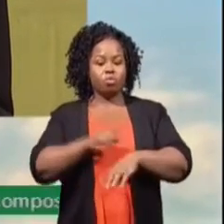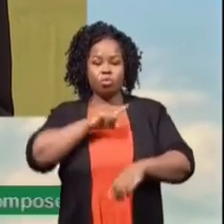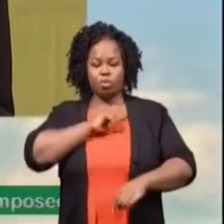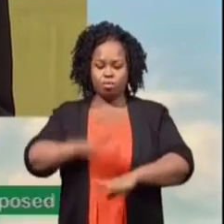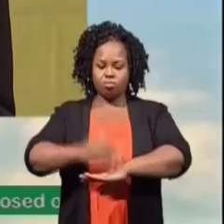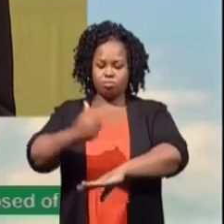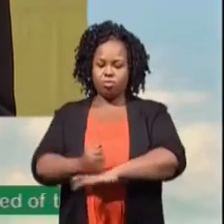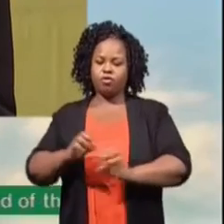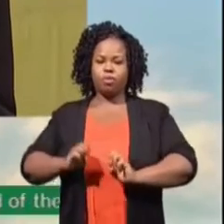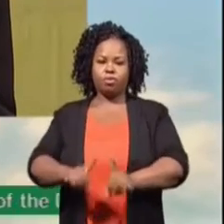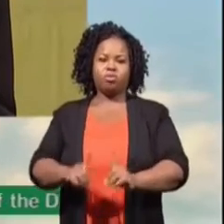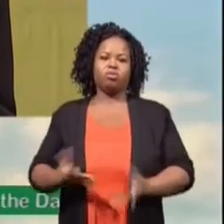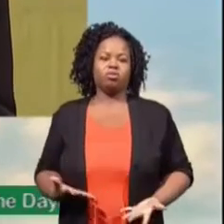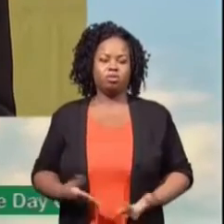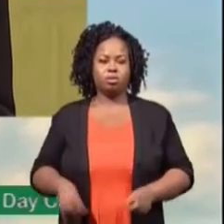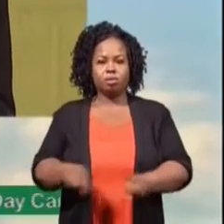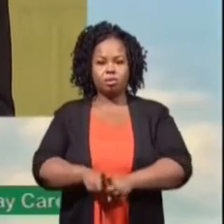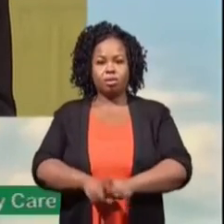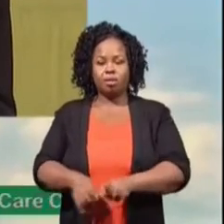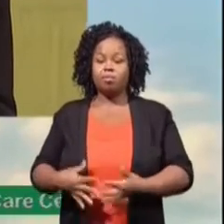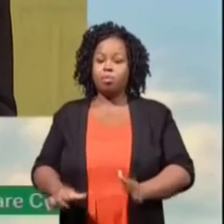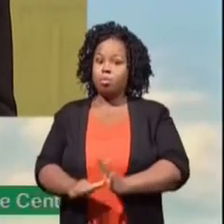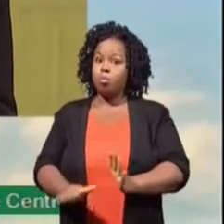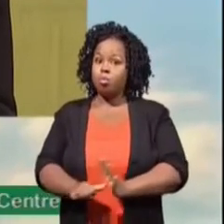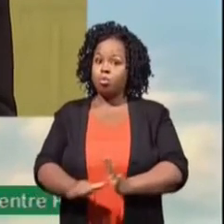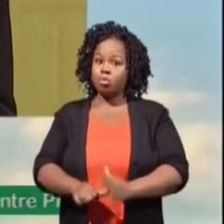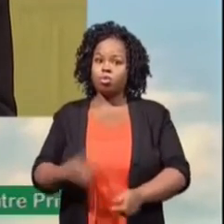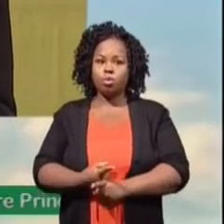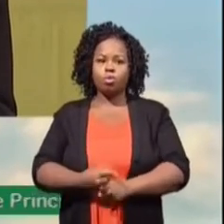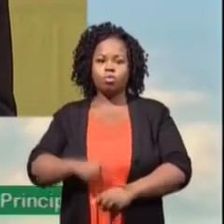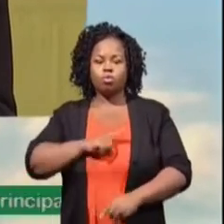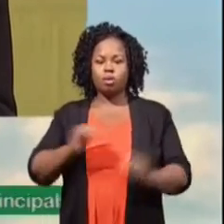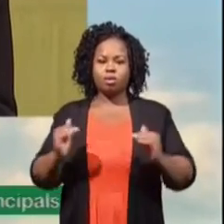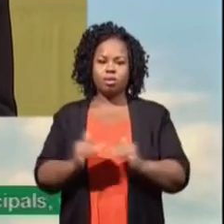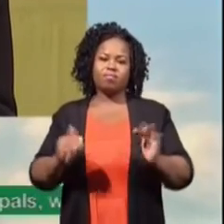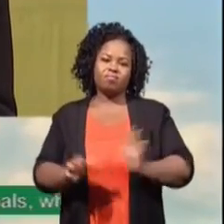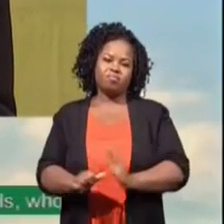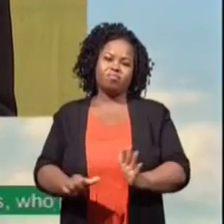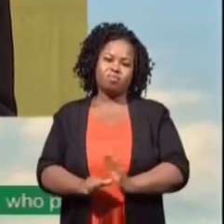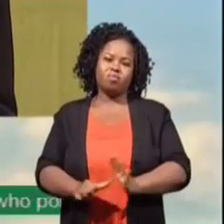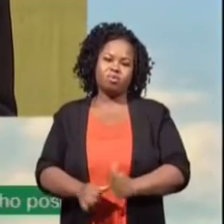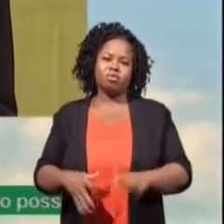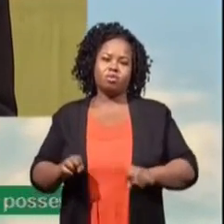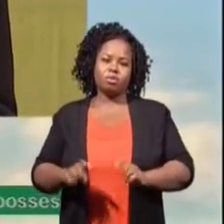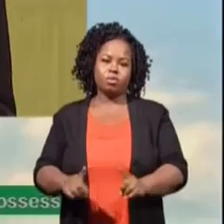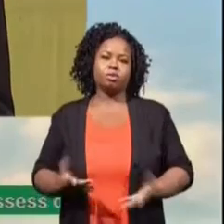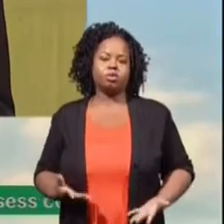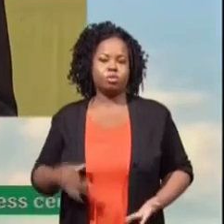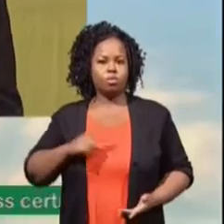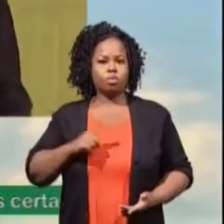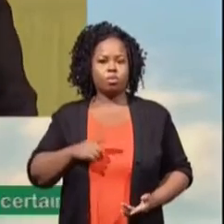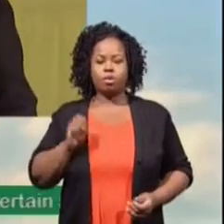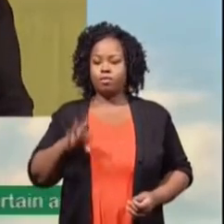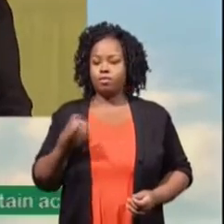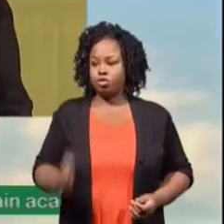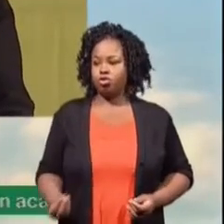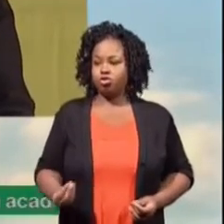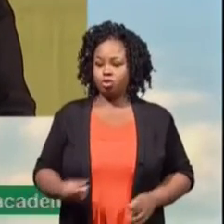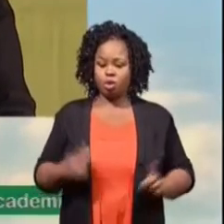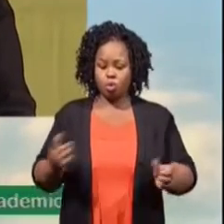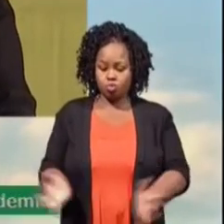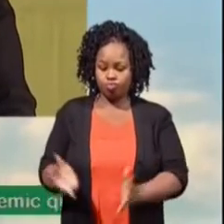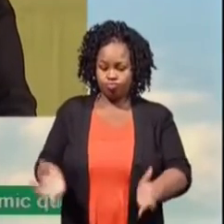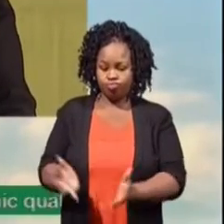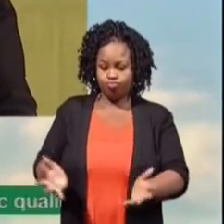ye education where that's the most prominent yo I level ebalulekile in terms of education ngoba if umntwana ungamgromanga